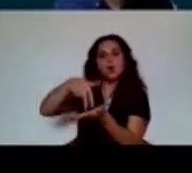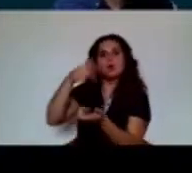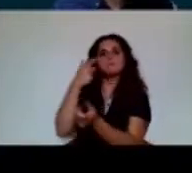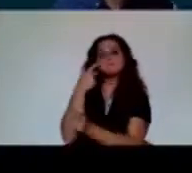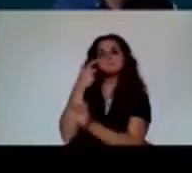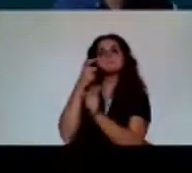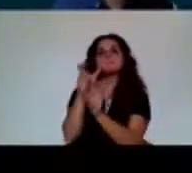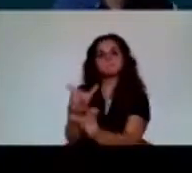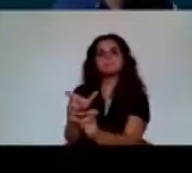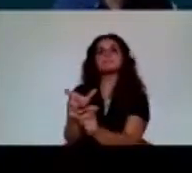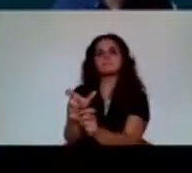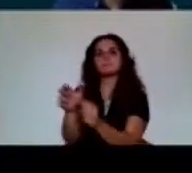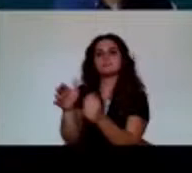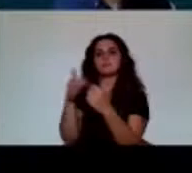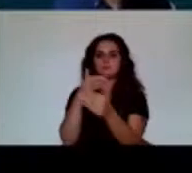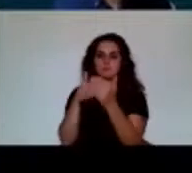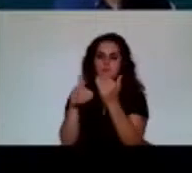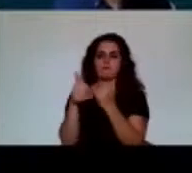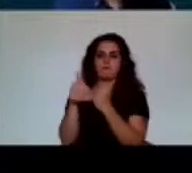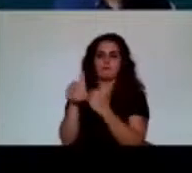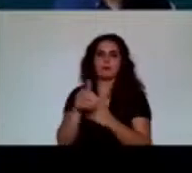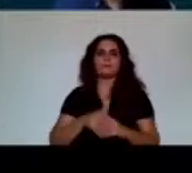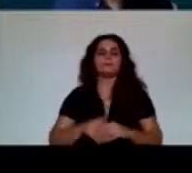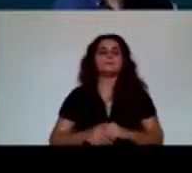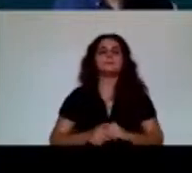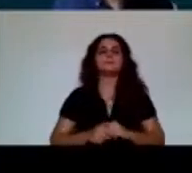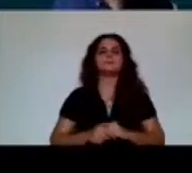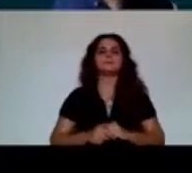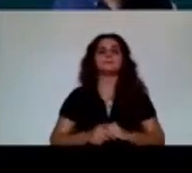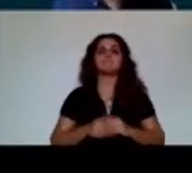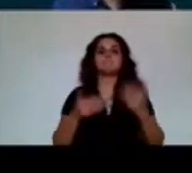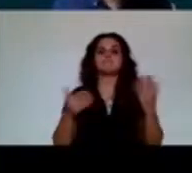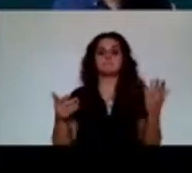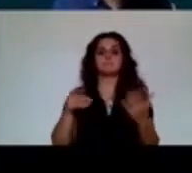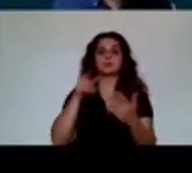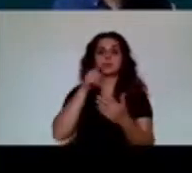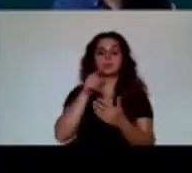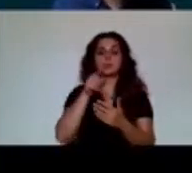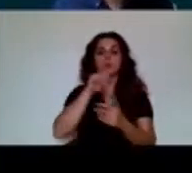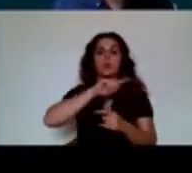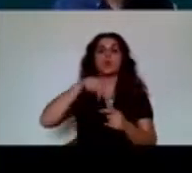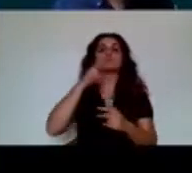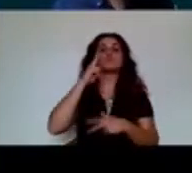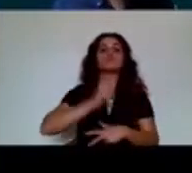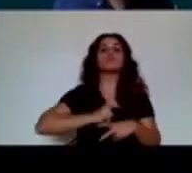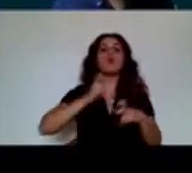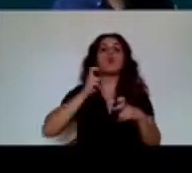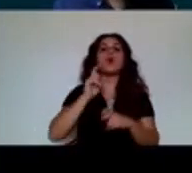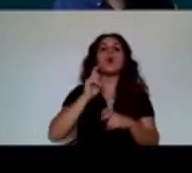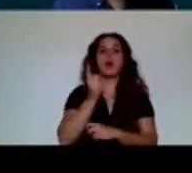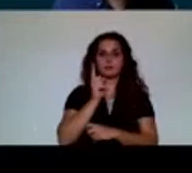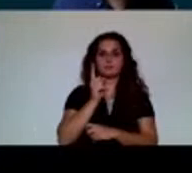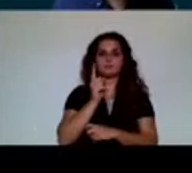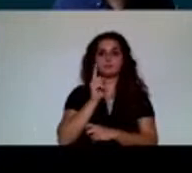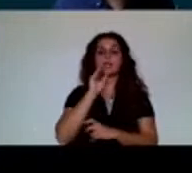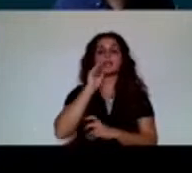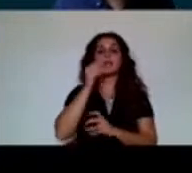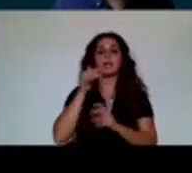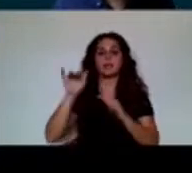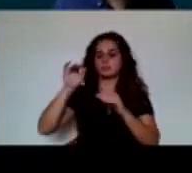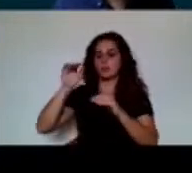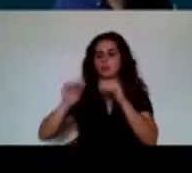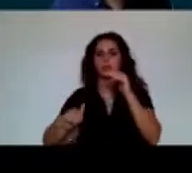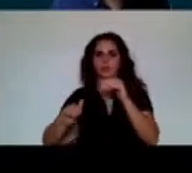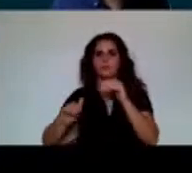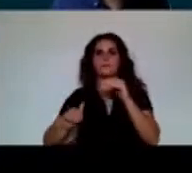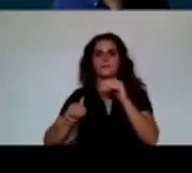what they're doing in the room. So this is what we found. The younger children, so